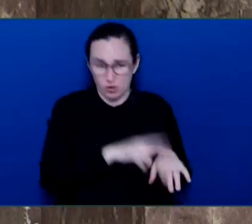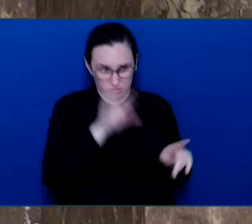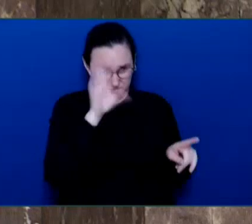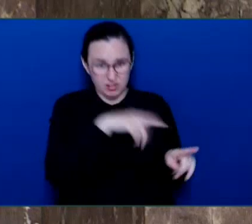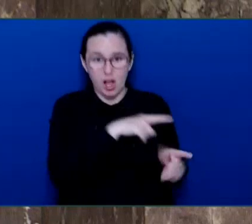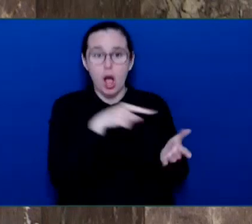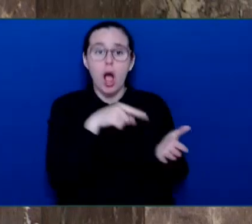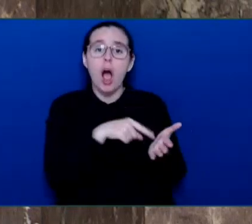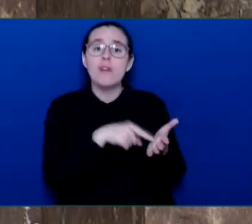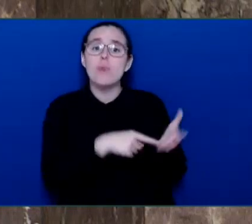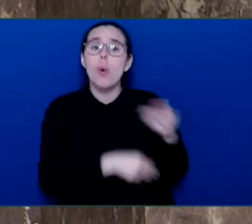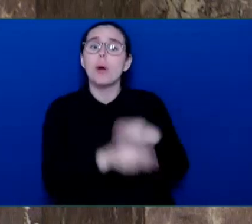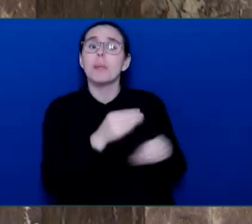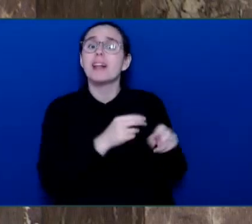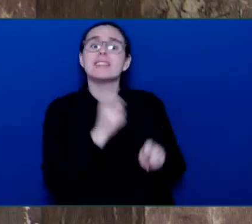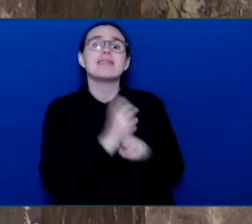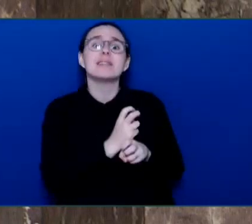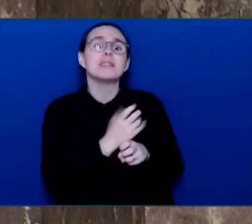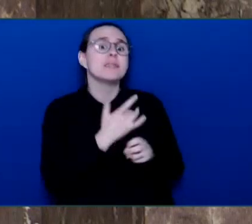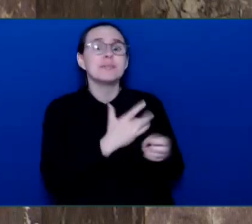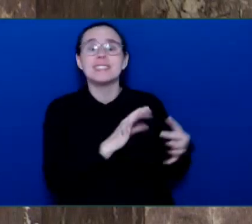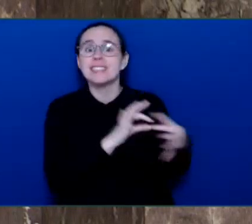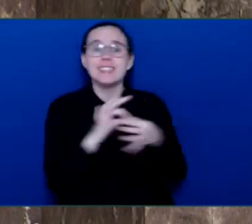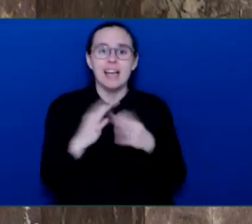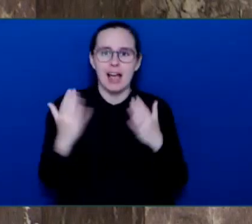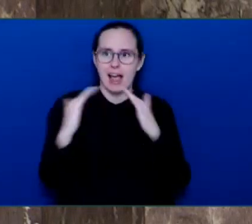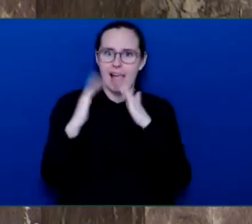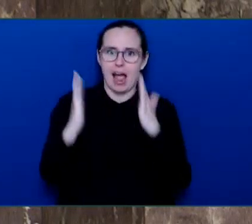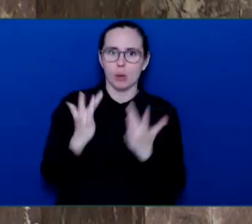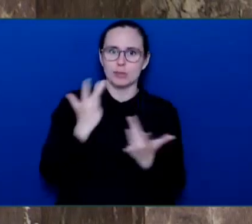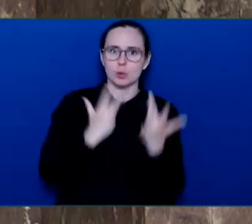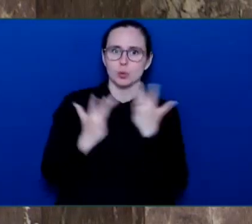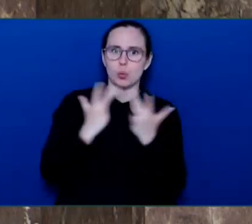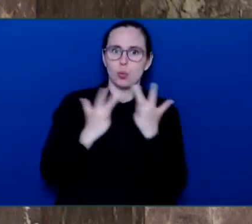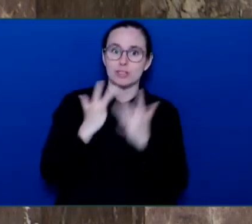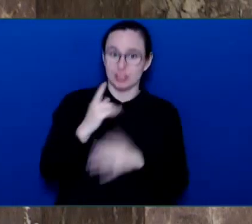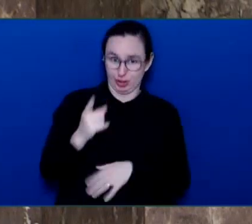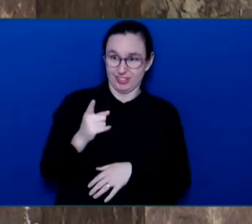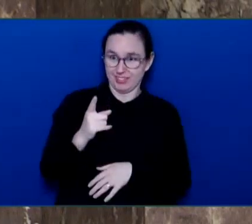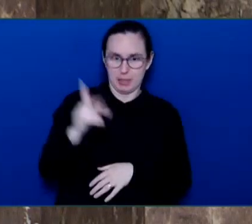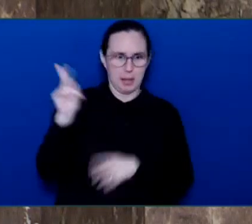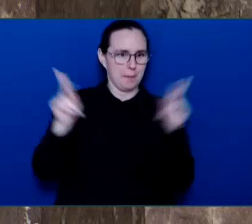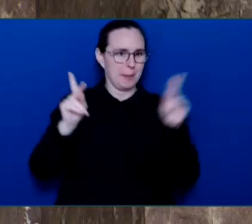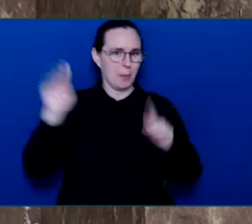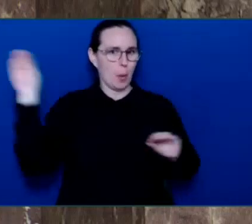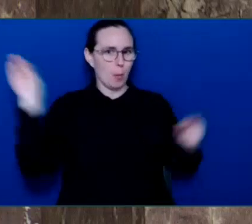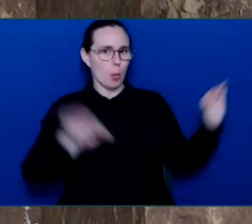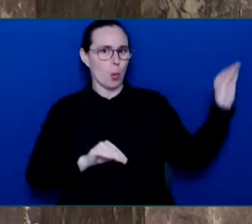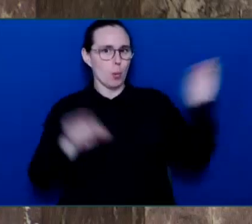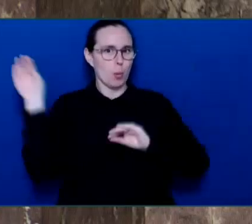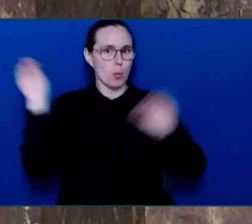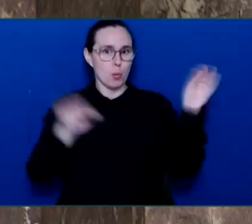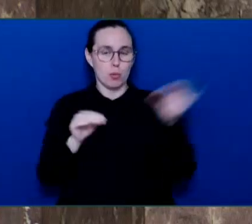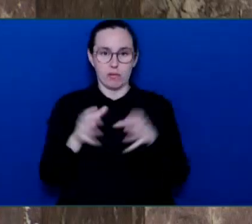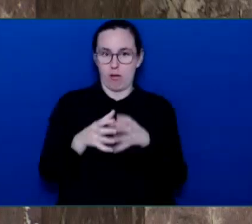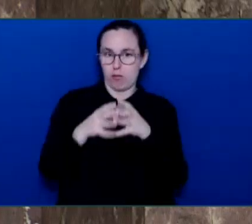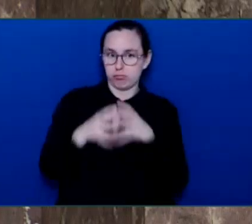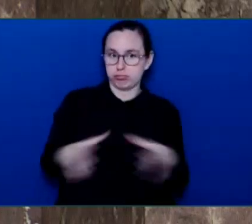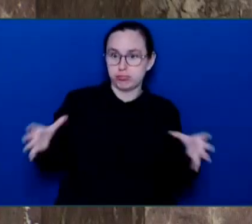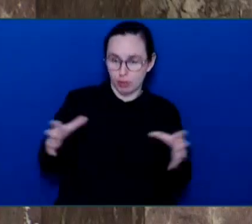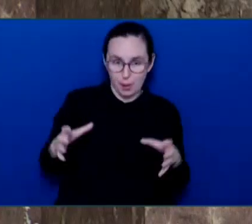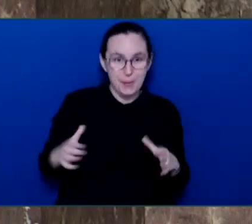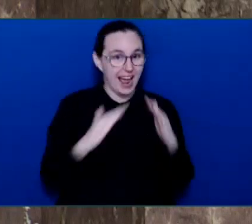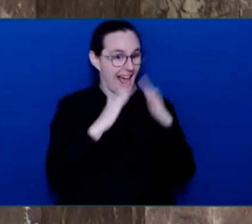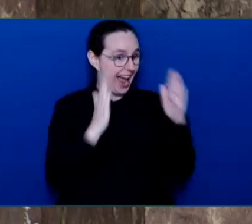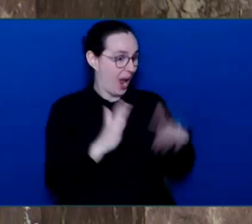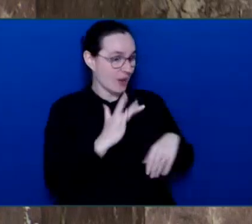growing population, the fact that our housing has not simply kept up with the amount of units or homes that we need to ensure that people can have